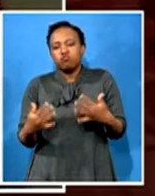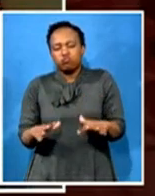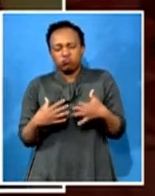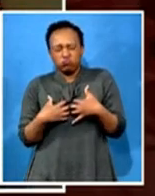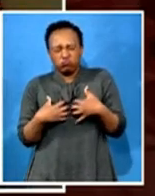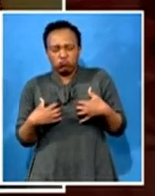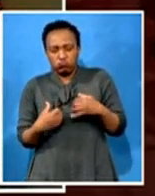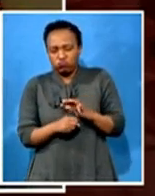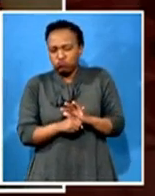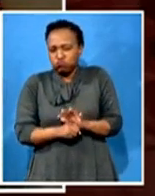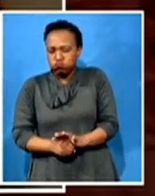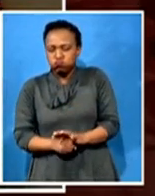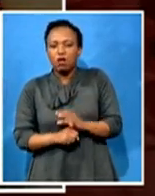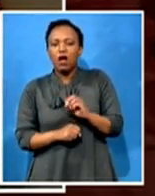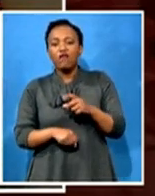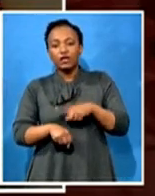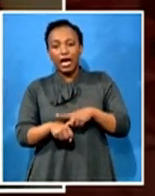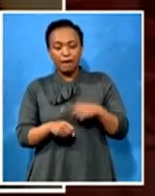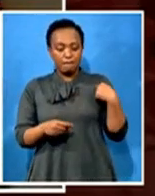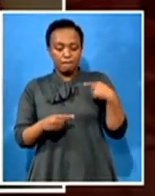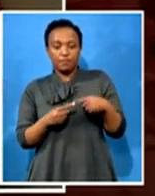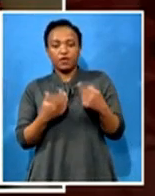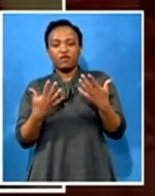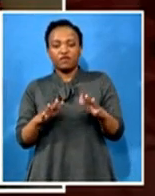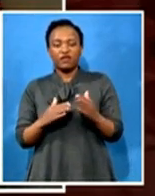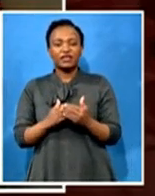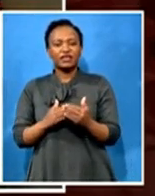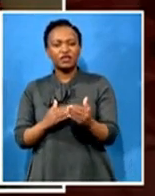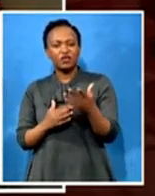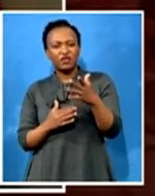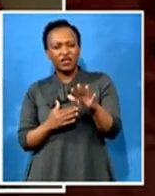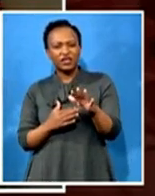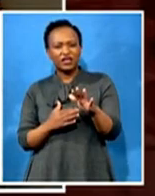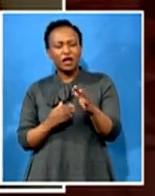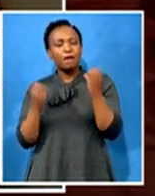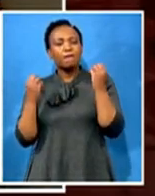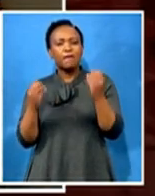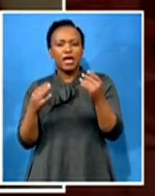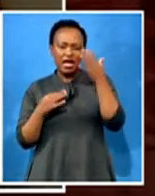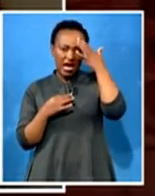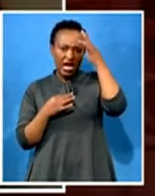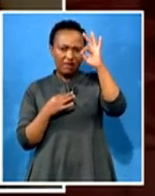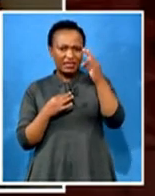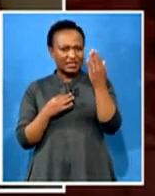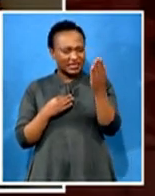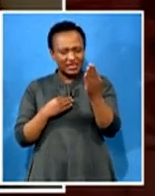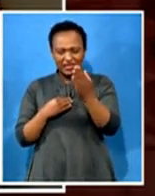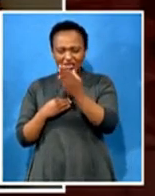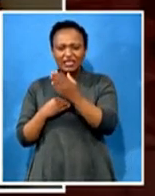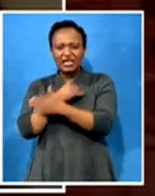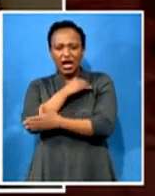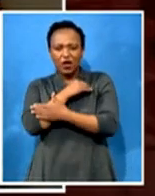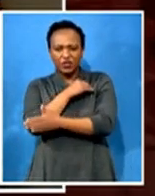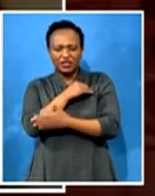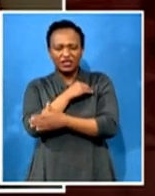as you heard in the piece, we feel that, frankly, many governments, far too many governments, have been slow to prioritise